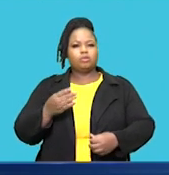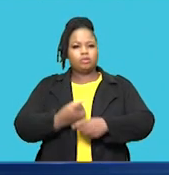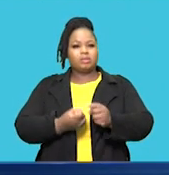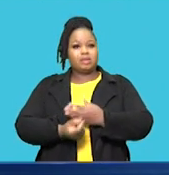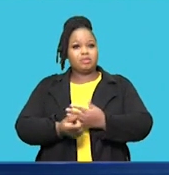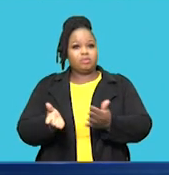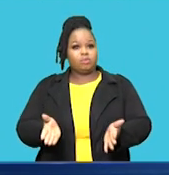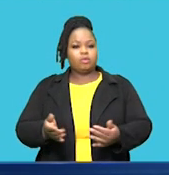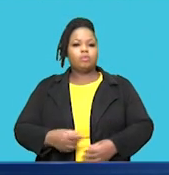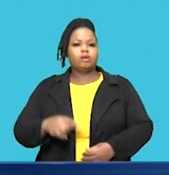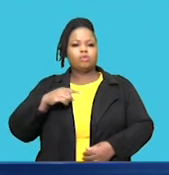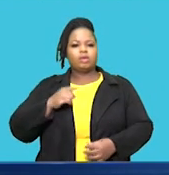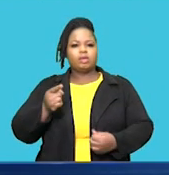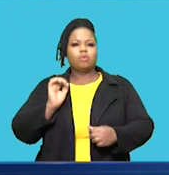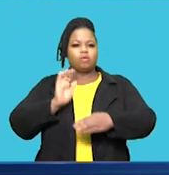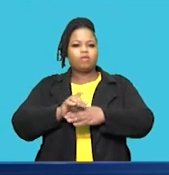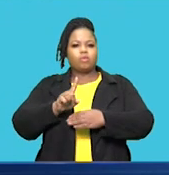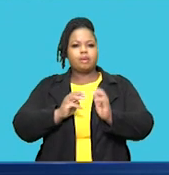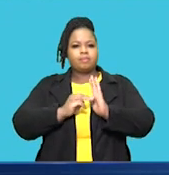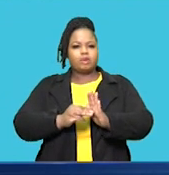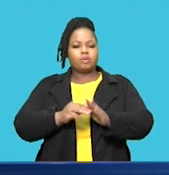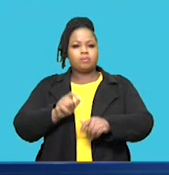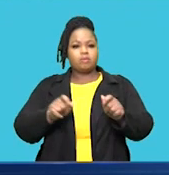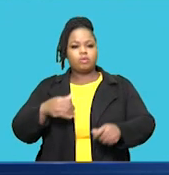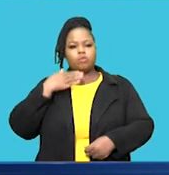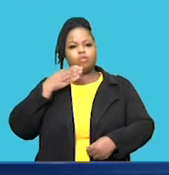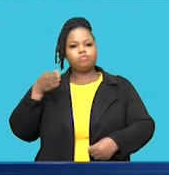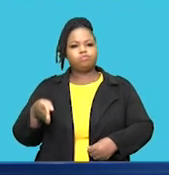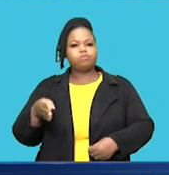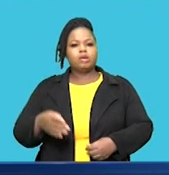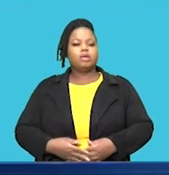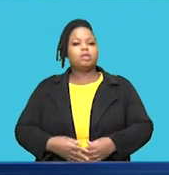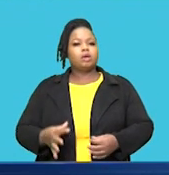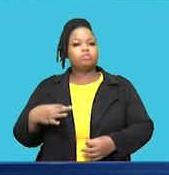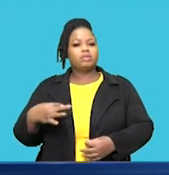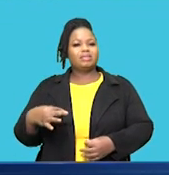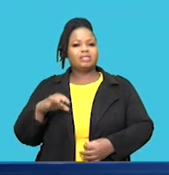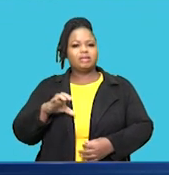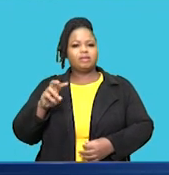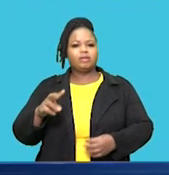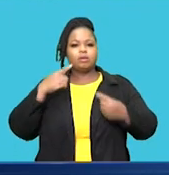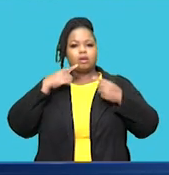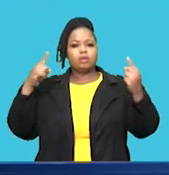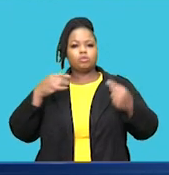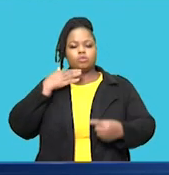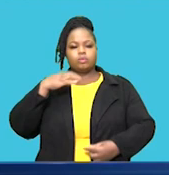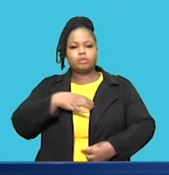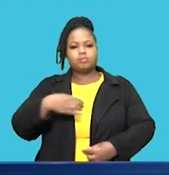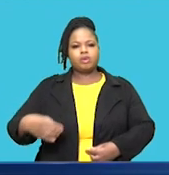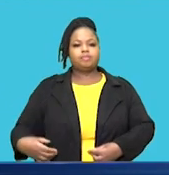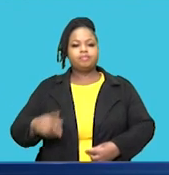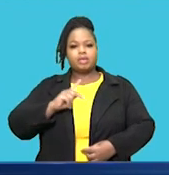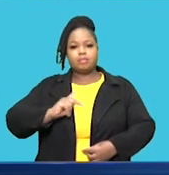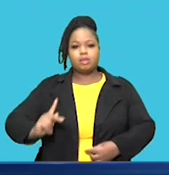monongwa di balwa ho milione e le nngwe fielwana pedi. Ena ke phatlalatso e entsweng ke tonakgolo ya profensi ya Gauteng e